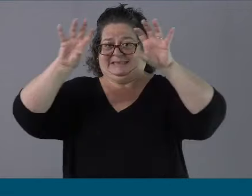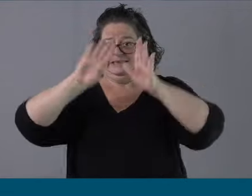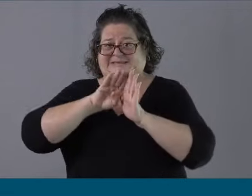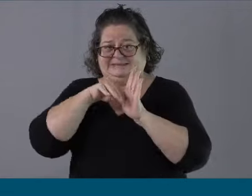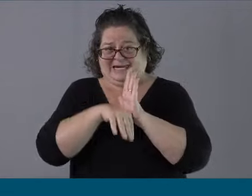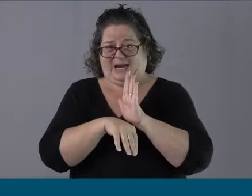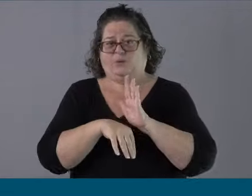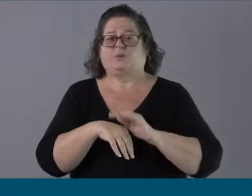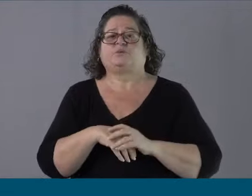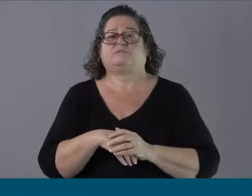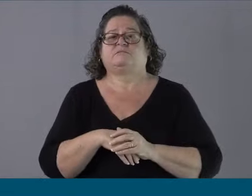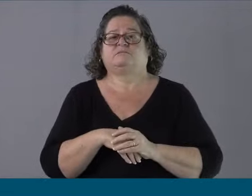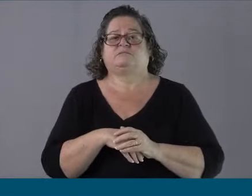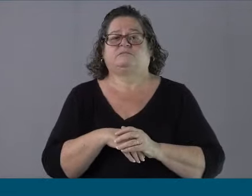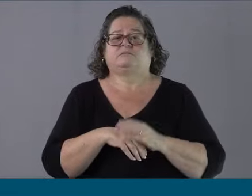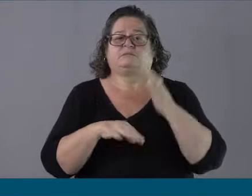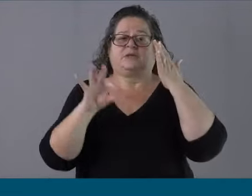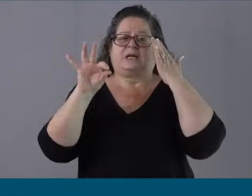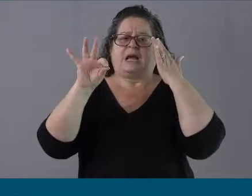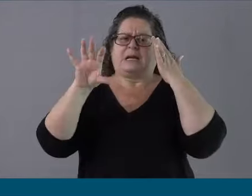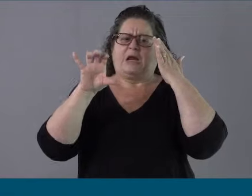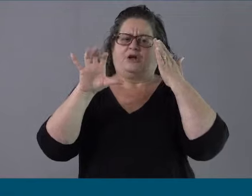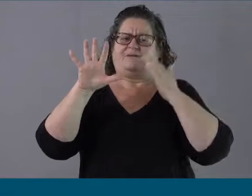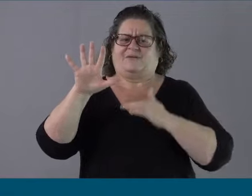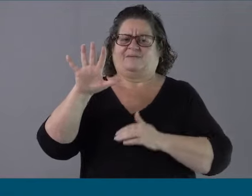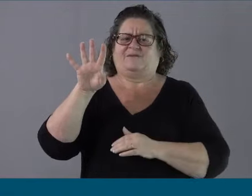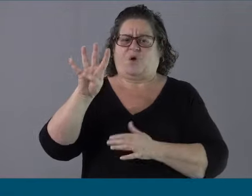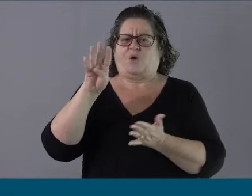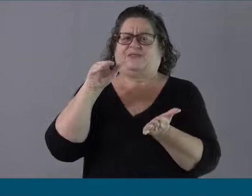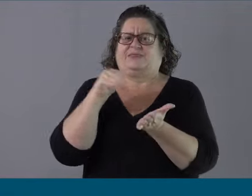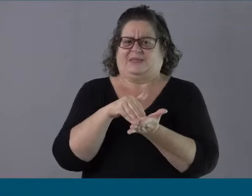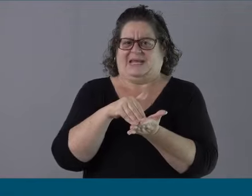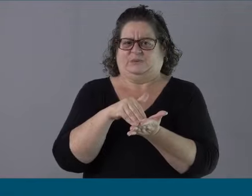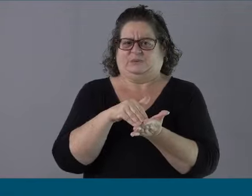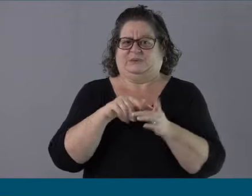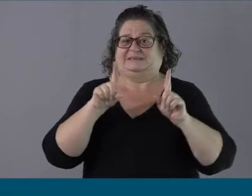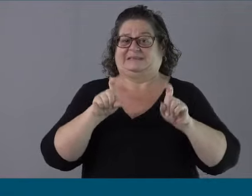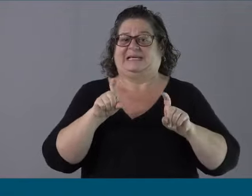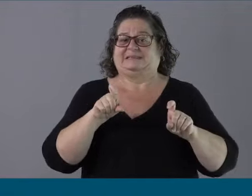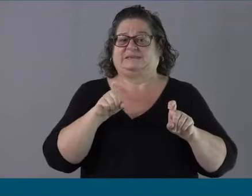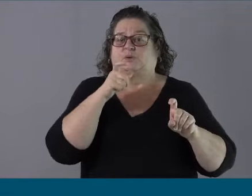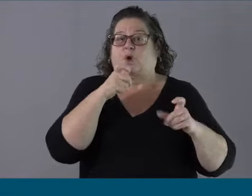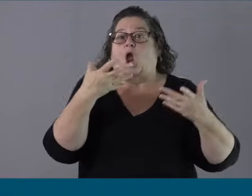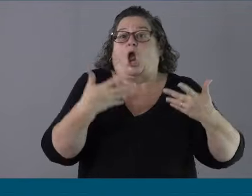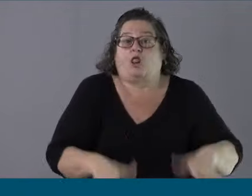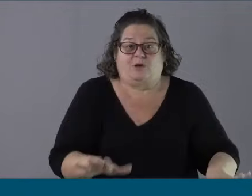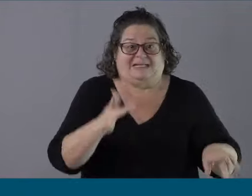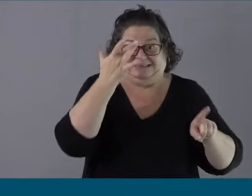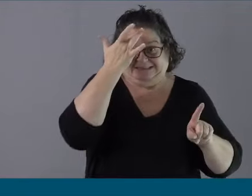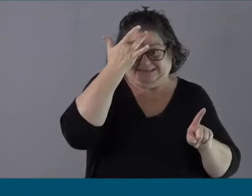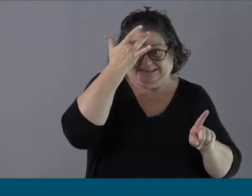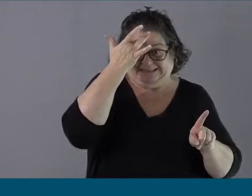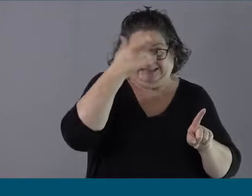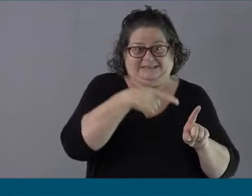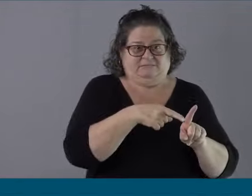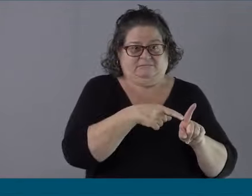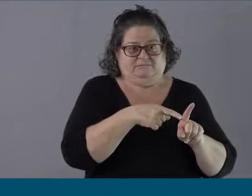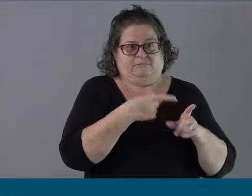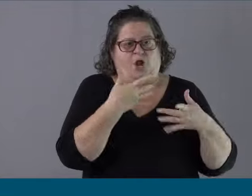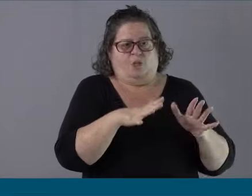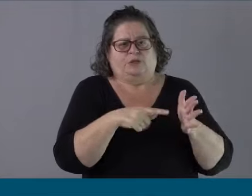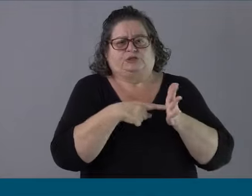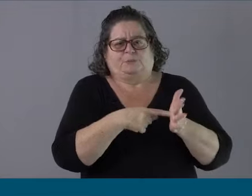954,000 tests that we've done to date have been done on sick people and symptomatic people and people that have